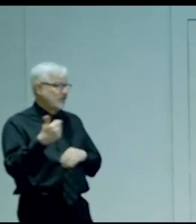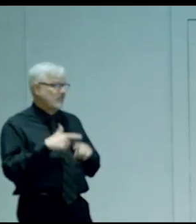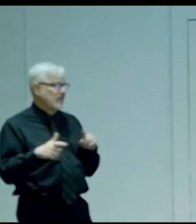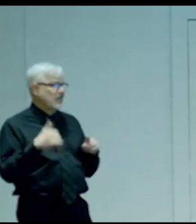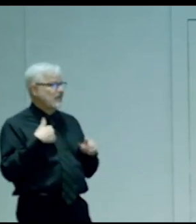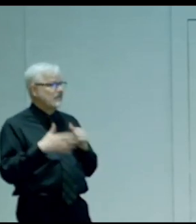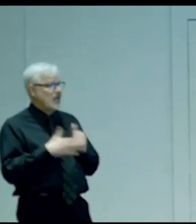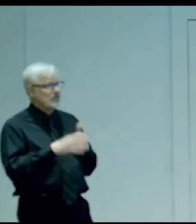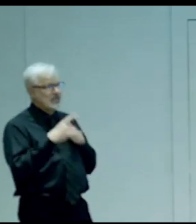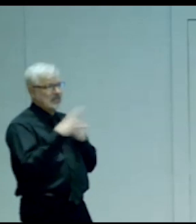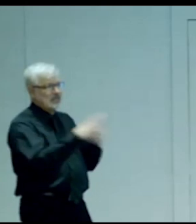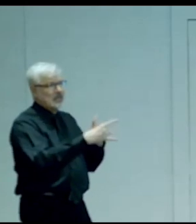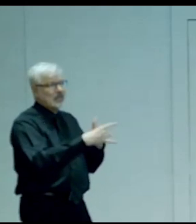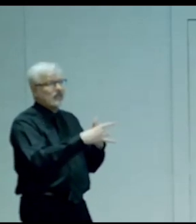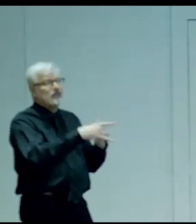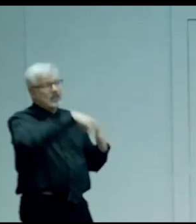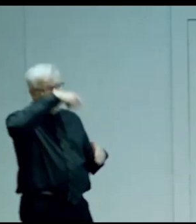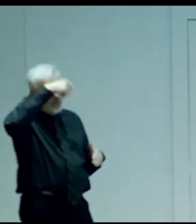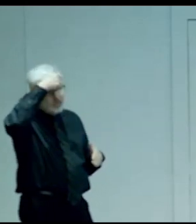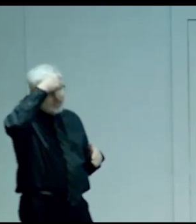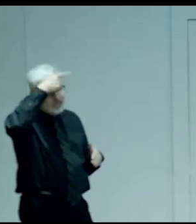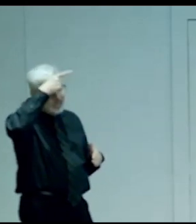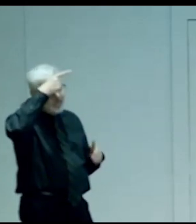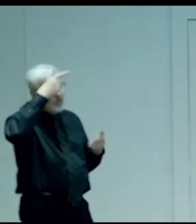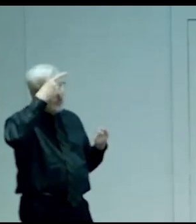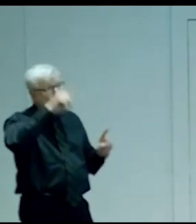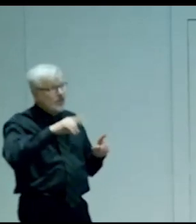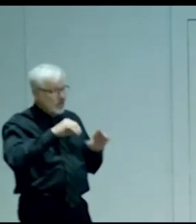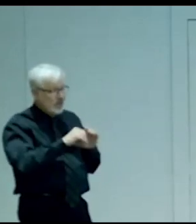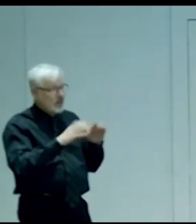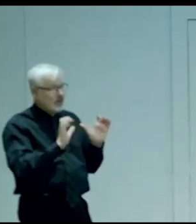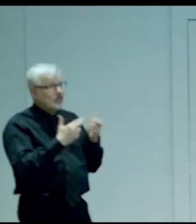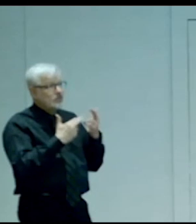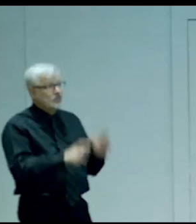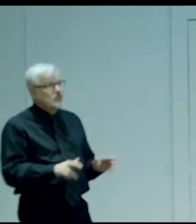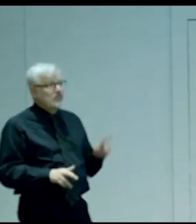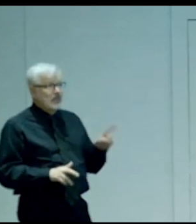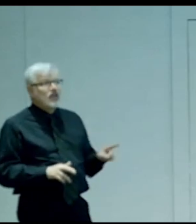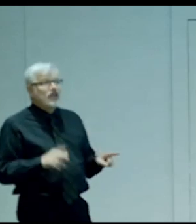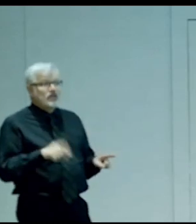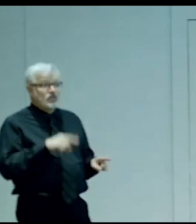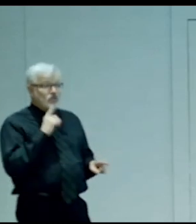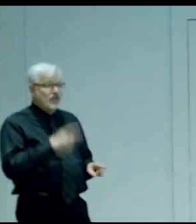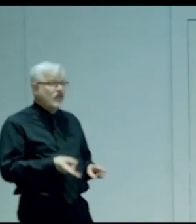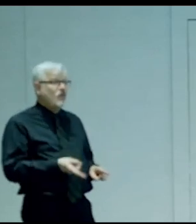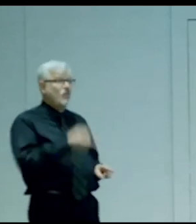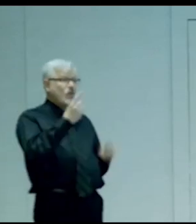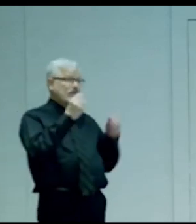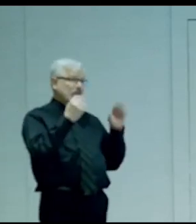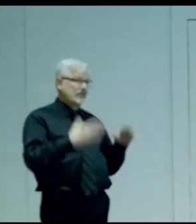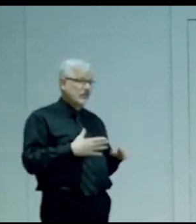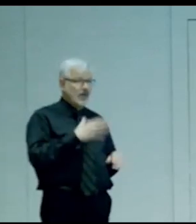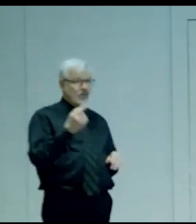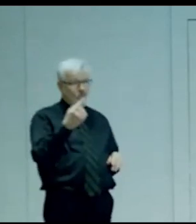us in the direction that understanding when you get inside the classroom that it's really one teacher and one